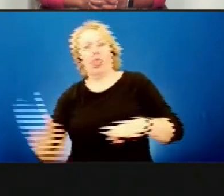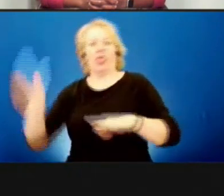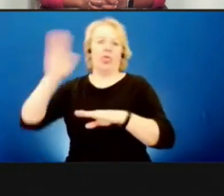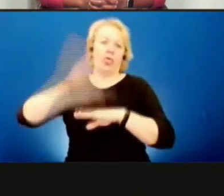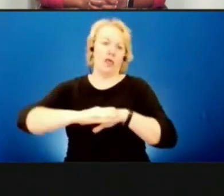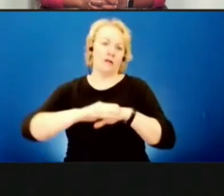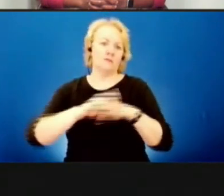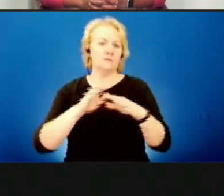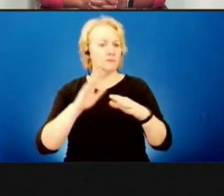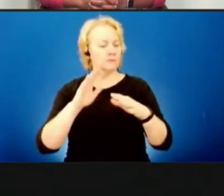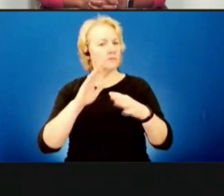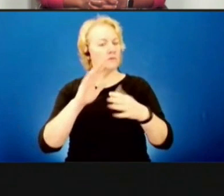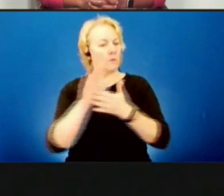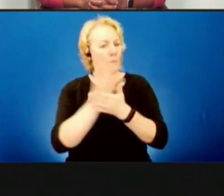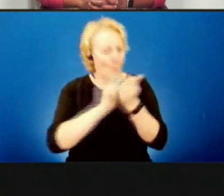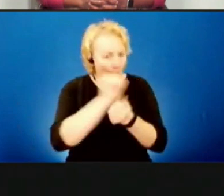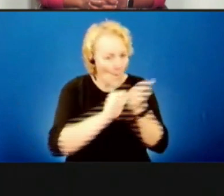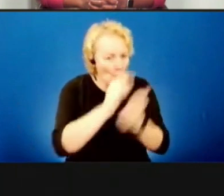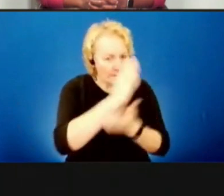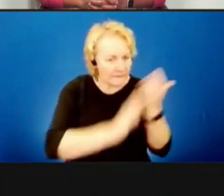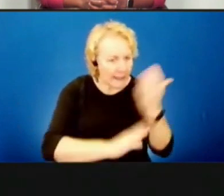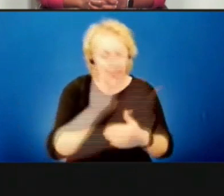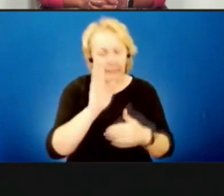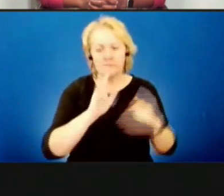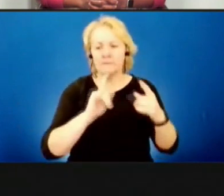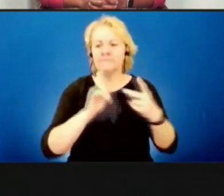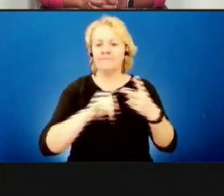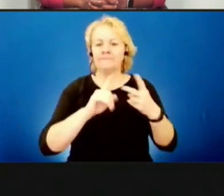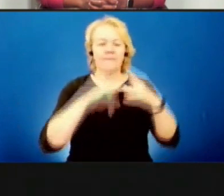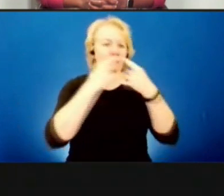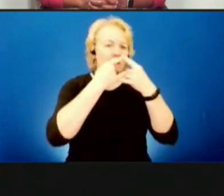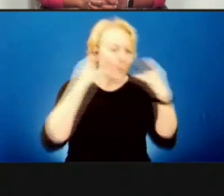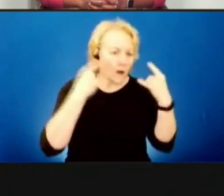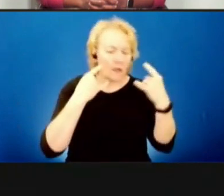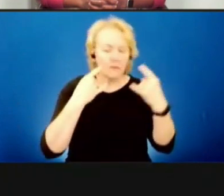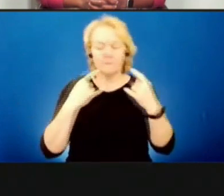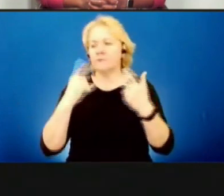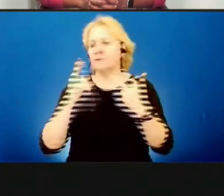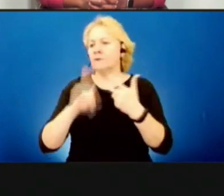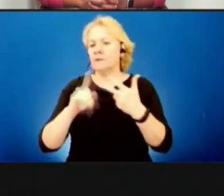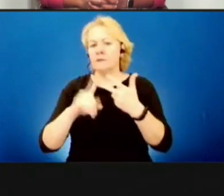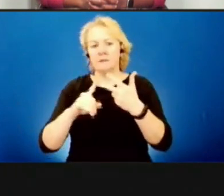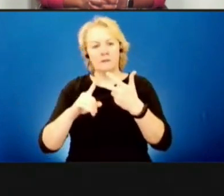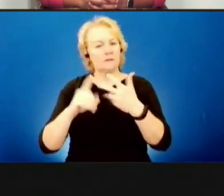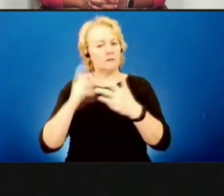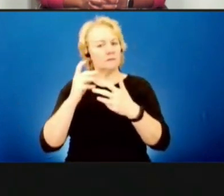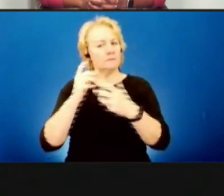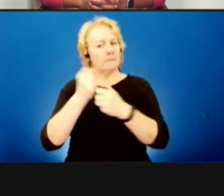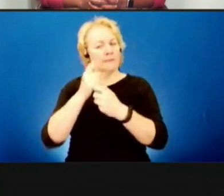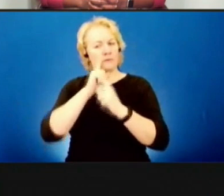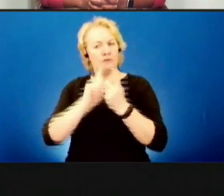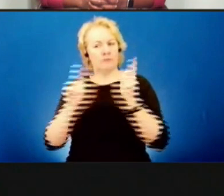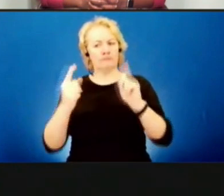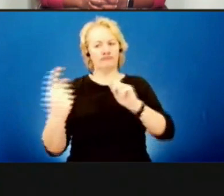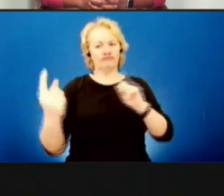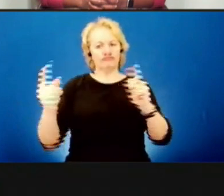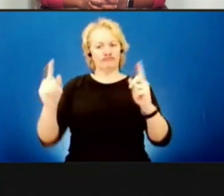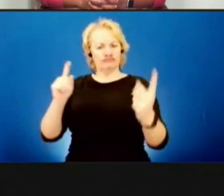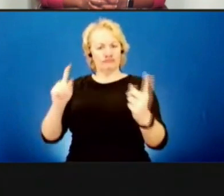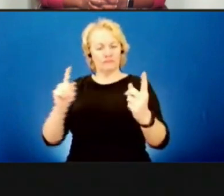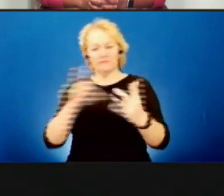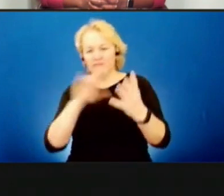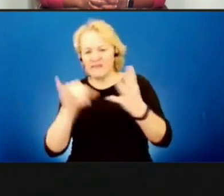in the past. Wearing a mask, washing your hands, watching your distance, and staying home when